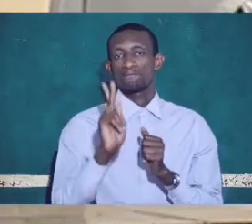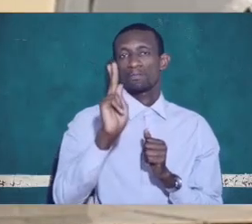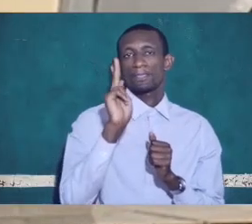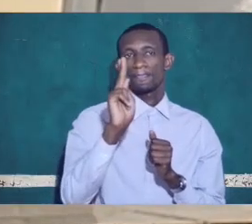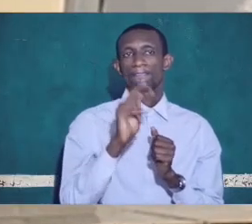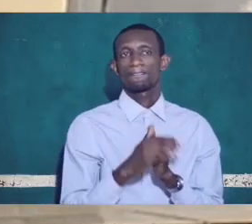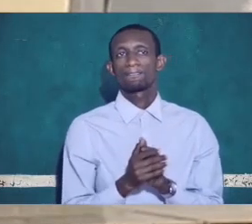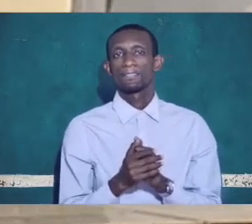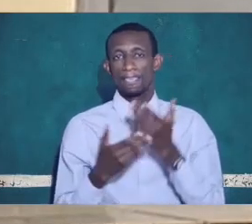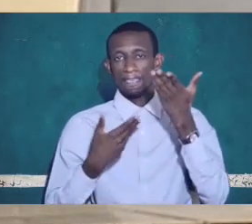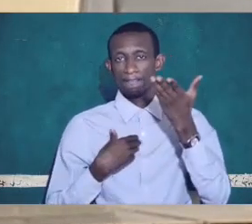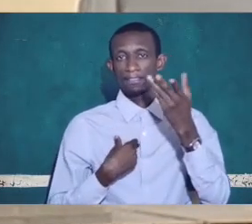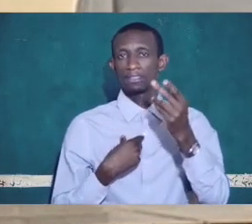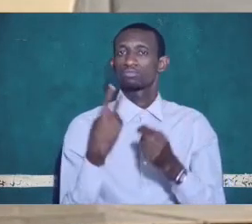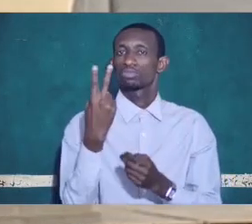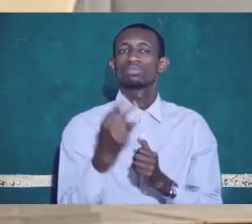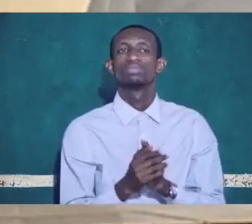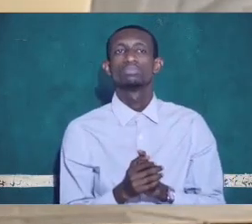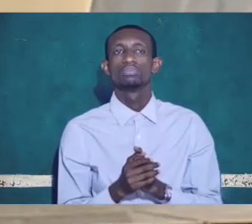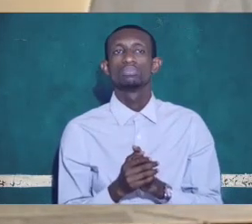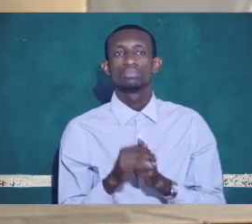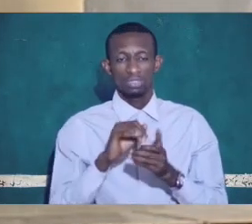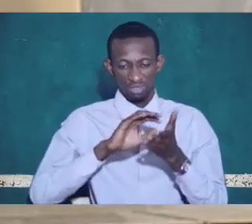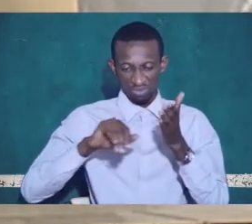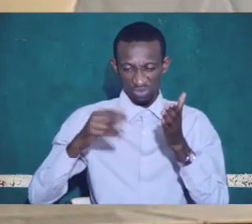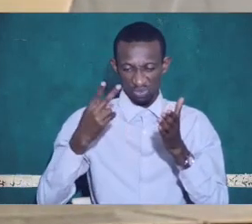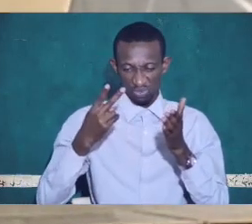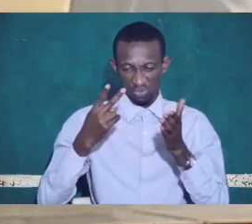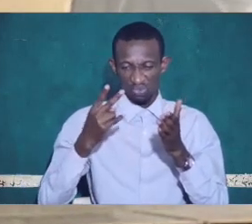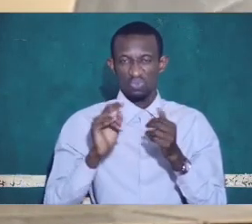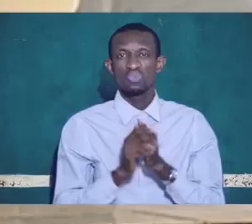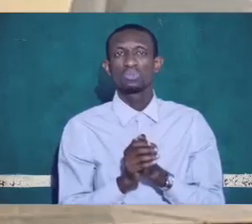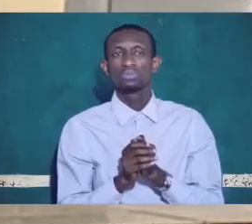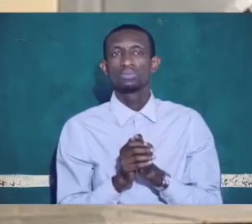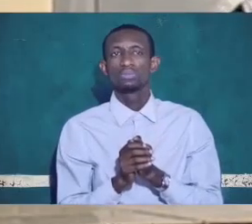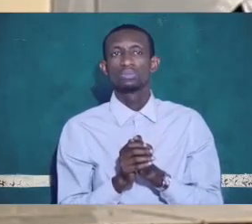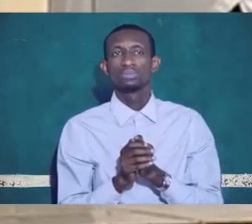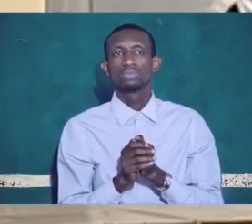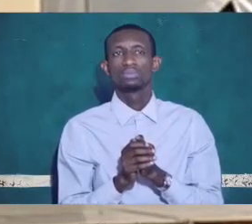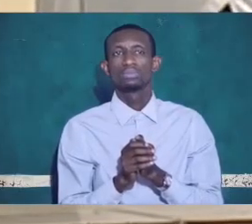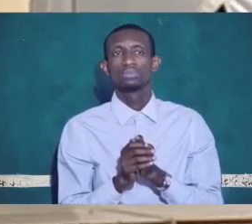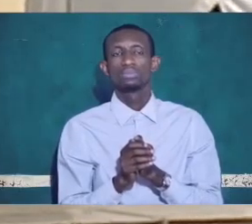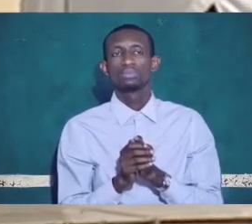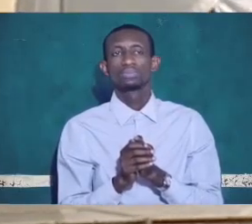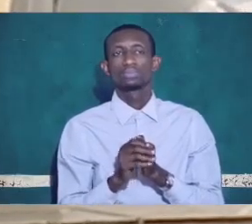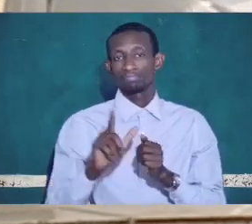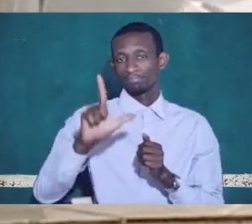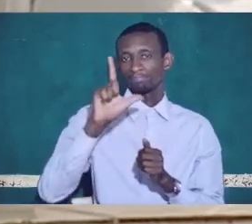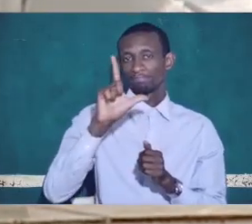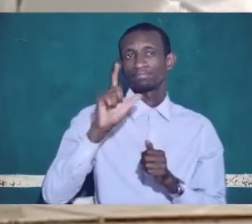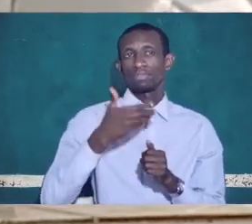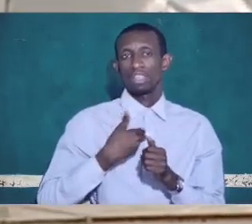K, contains 2. After removing 2, 14 will be remaining. And when we go to the